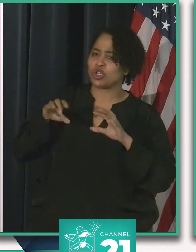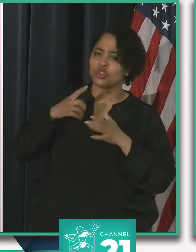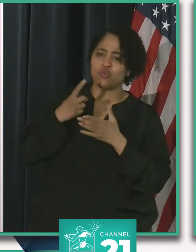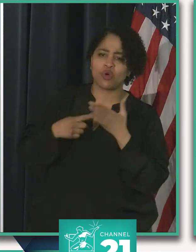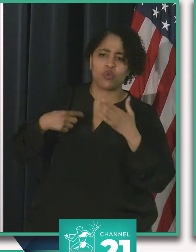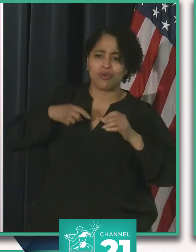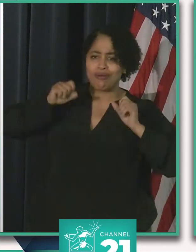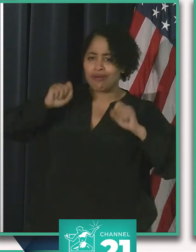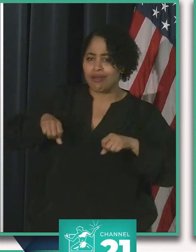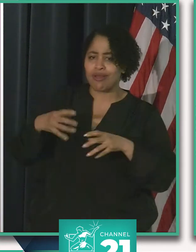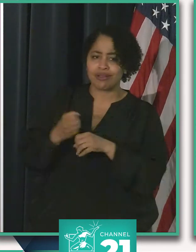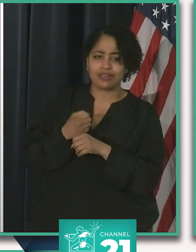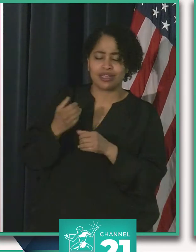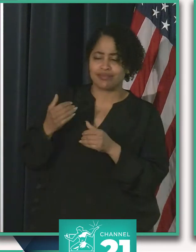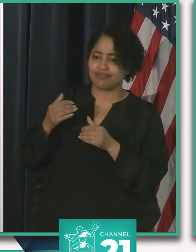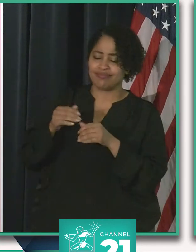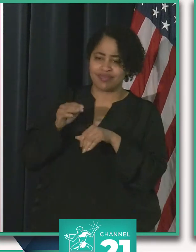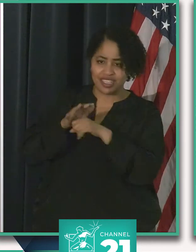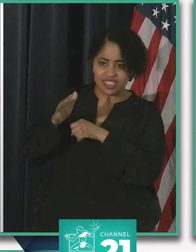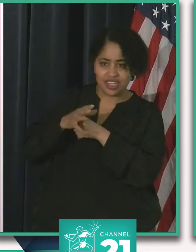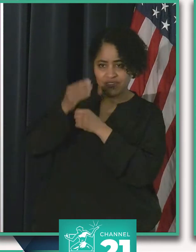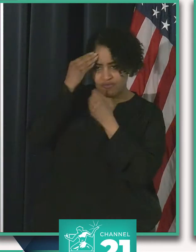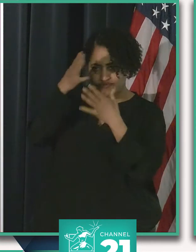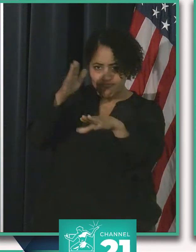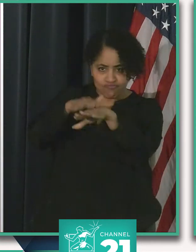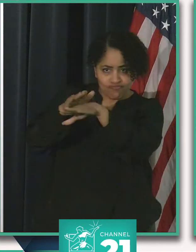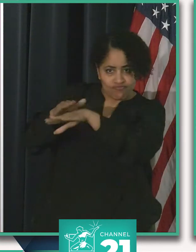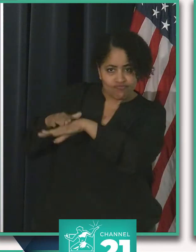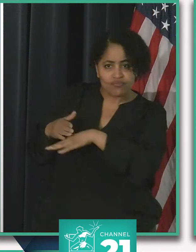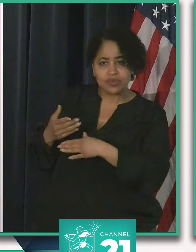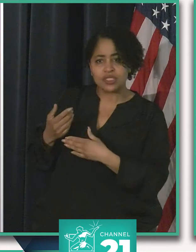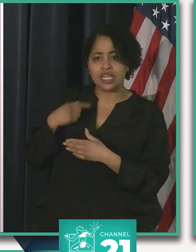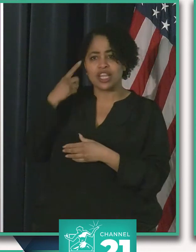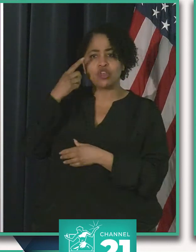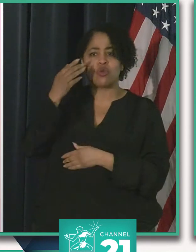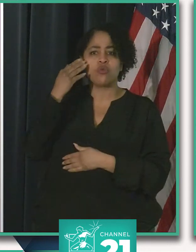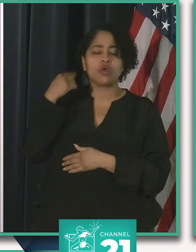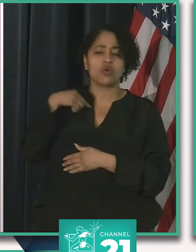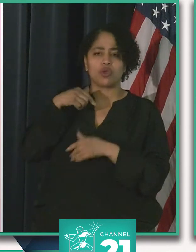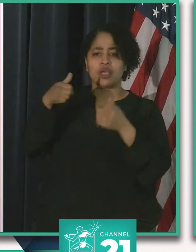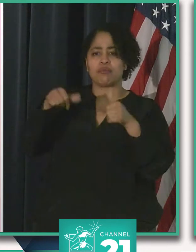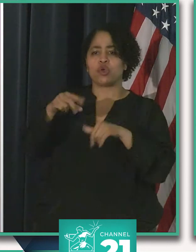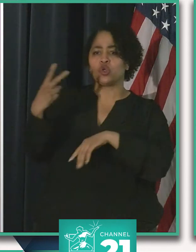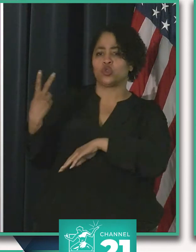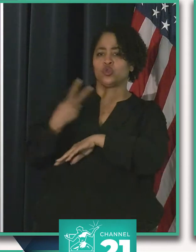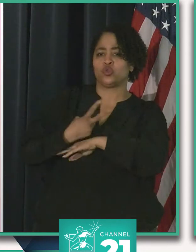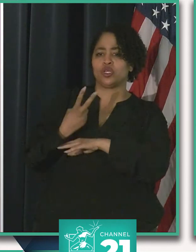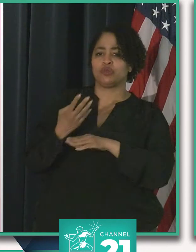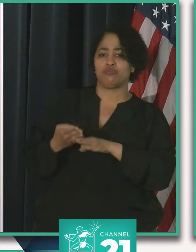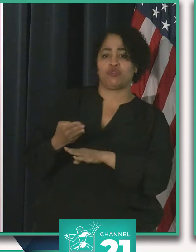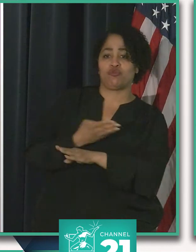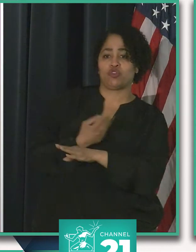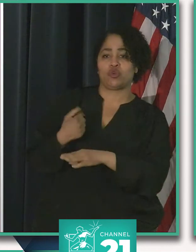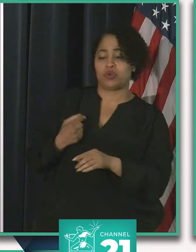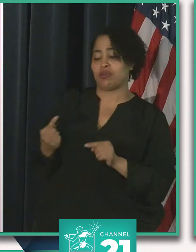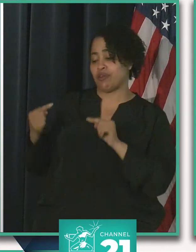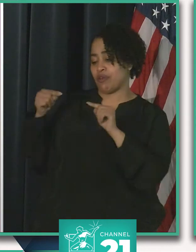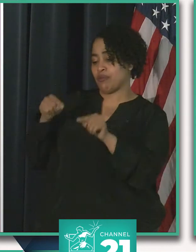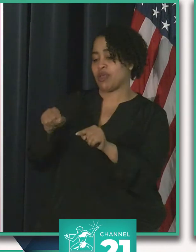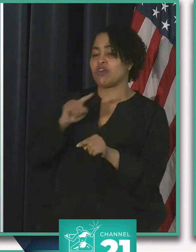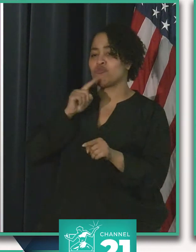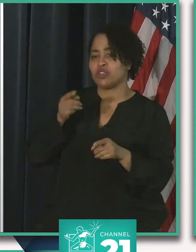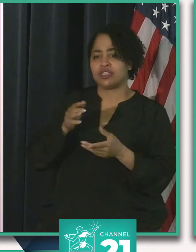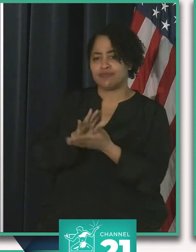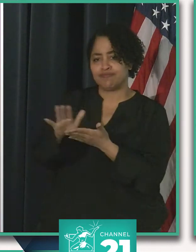can to get advance notice out. I think, as you're aware, we actually post 2 days before we come out and actually sweep